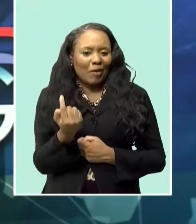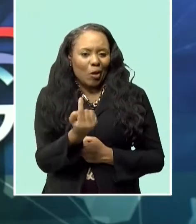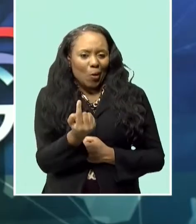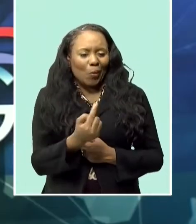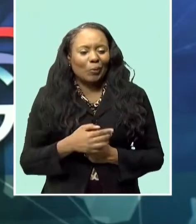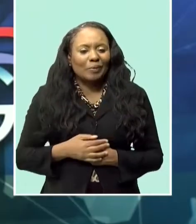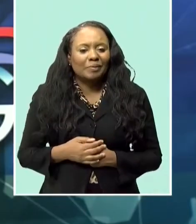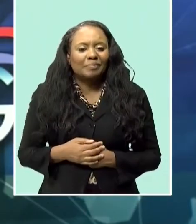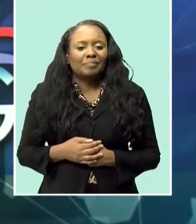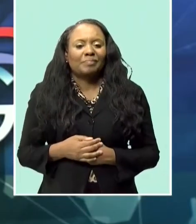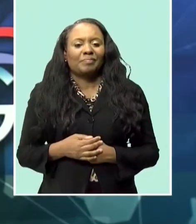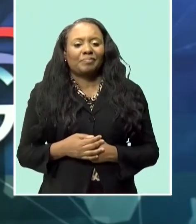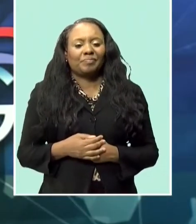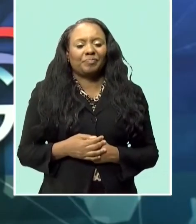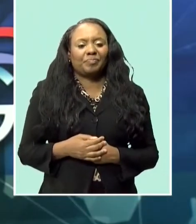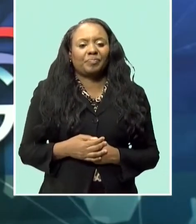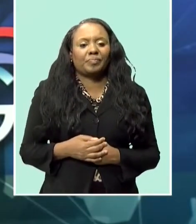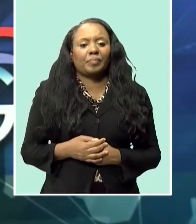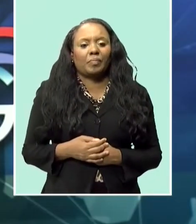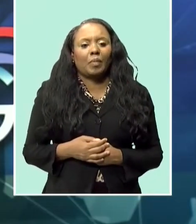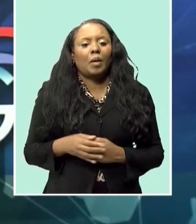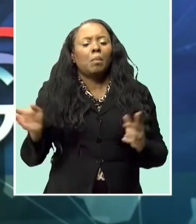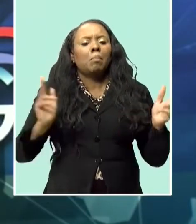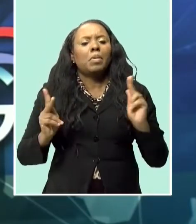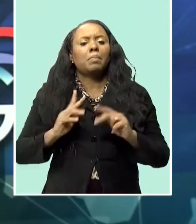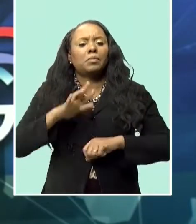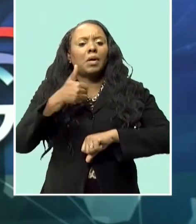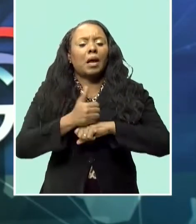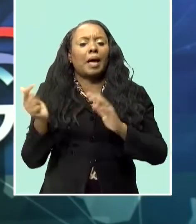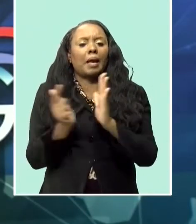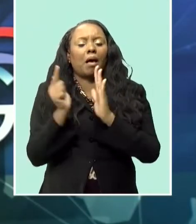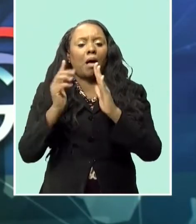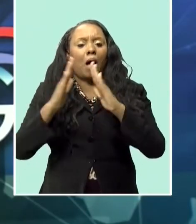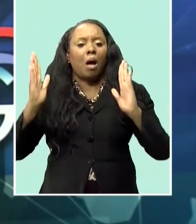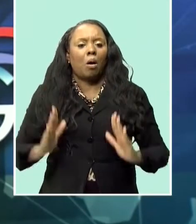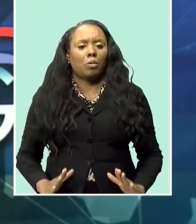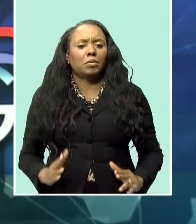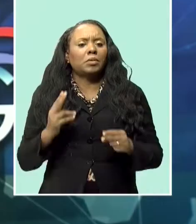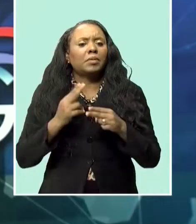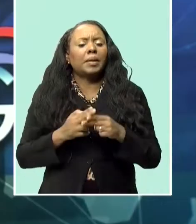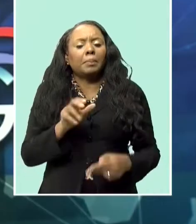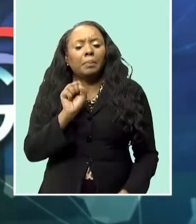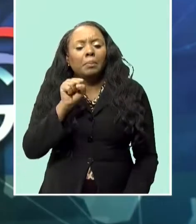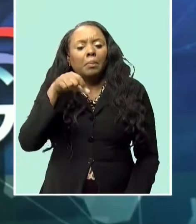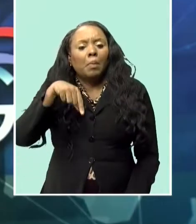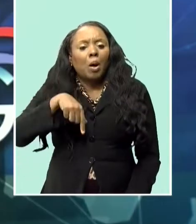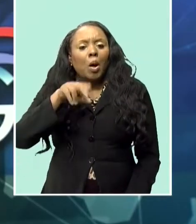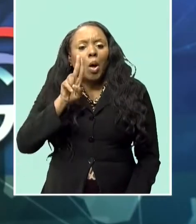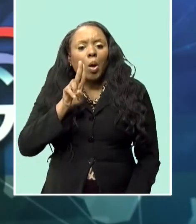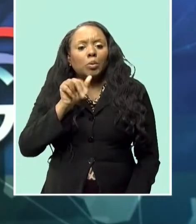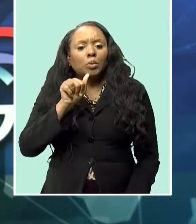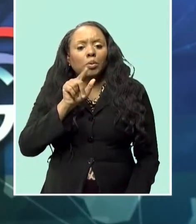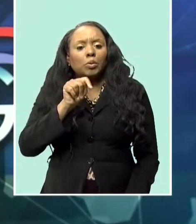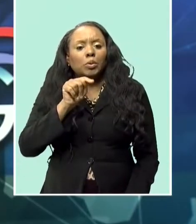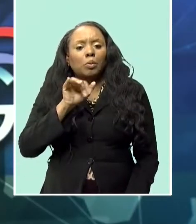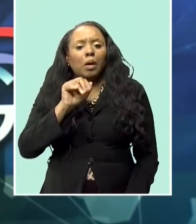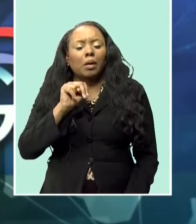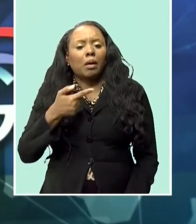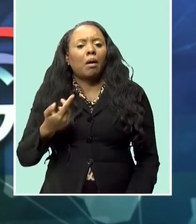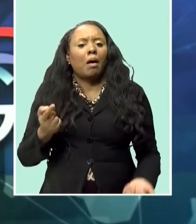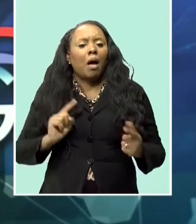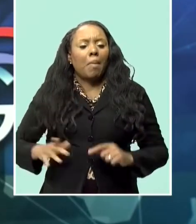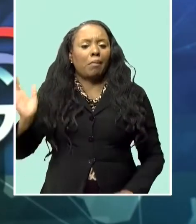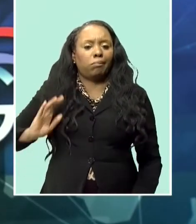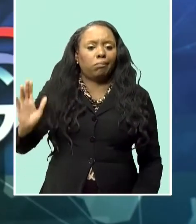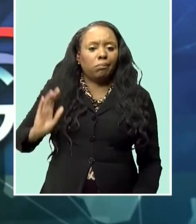The state of squatting in Barbados dates back to the times of emancipation, according to MP Trevor Prescott. He said having former slaves